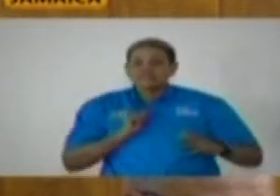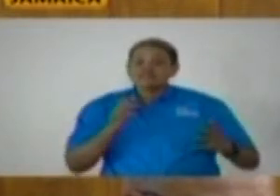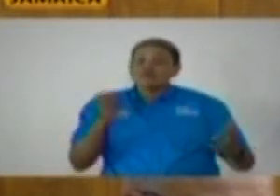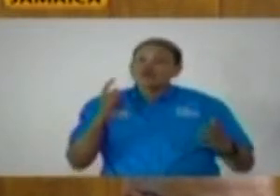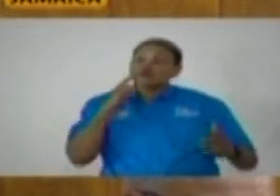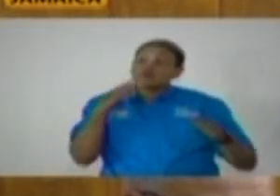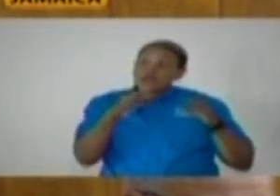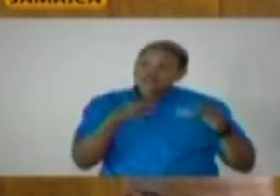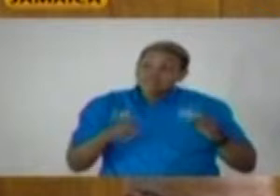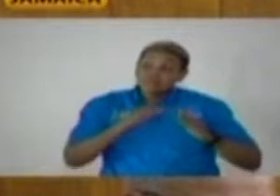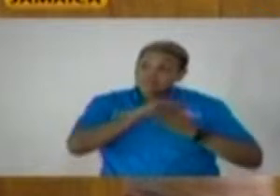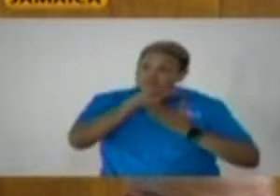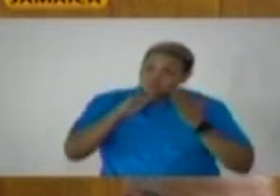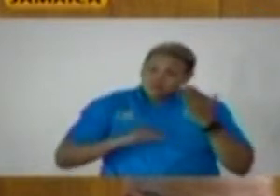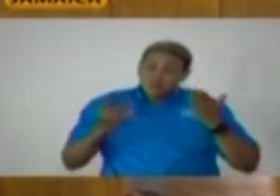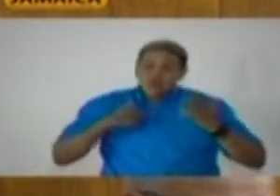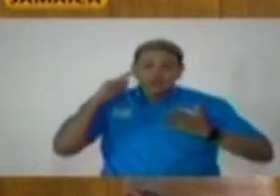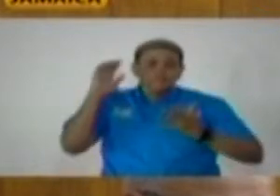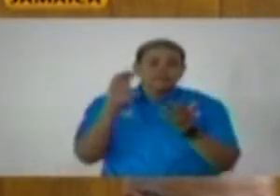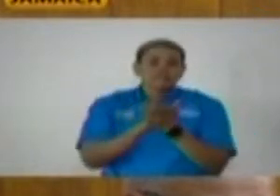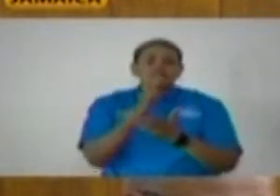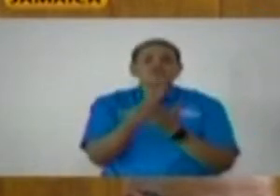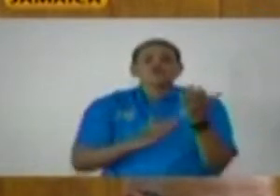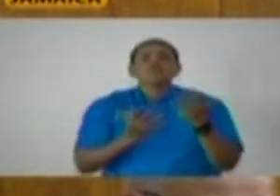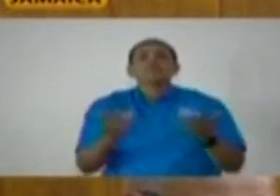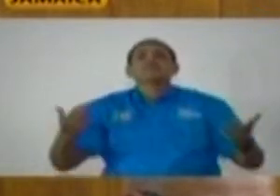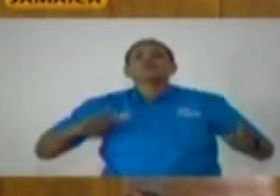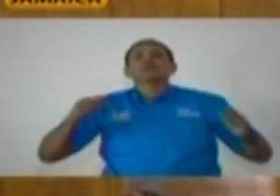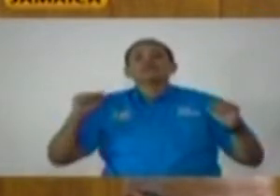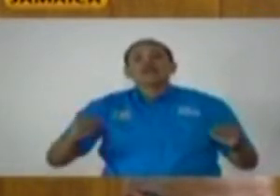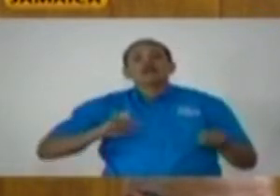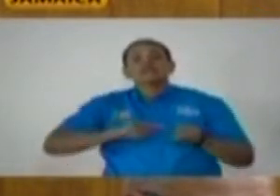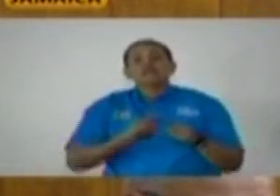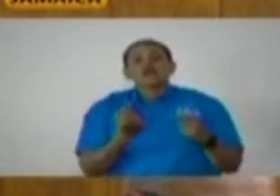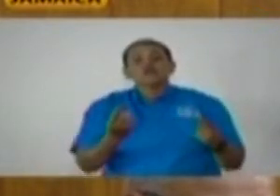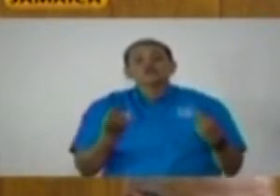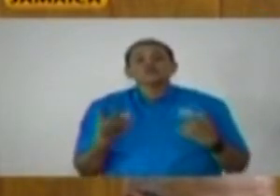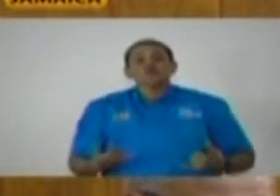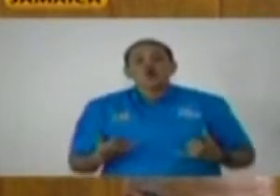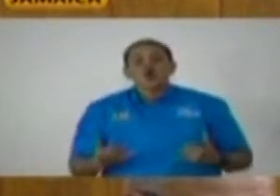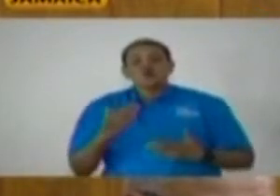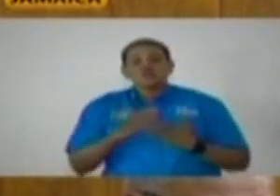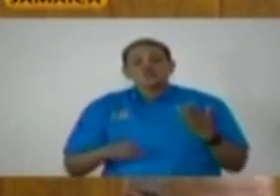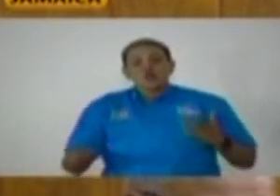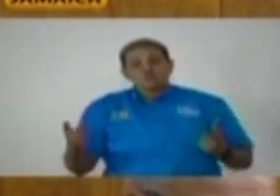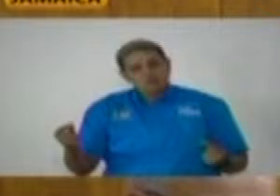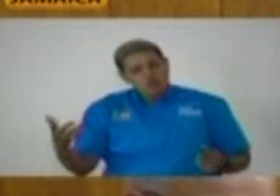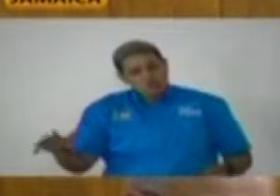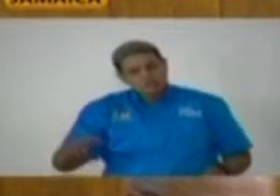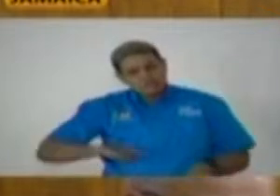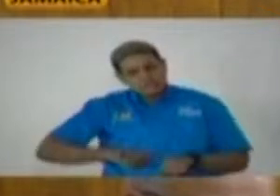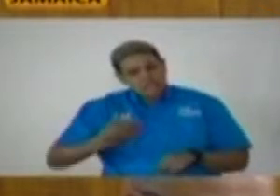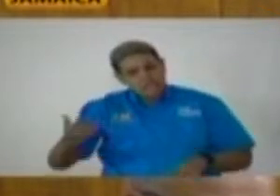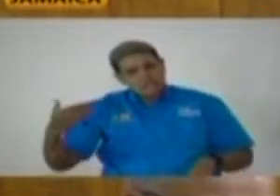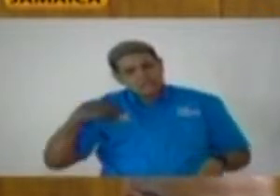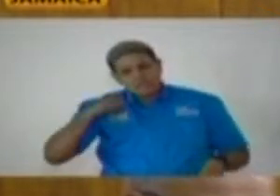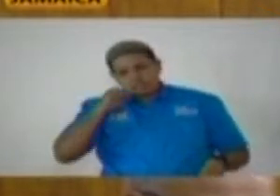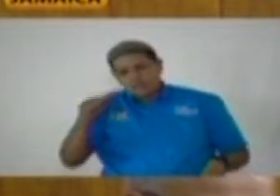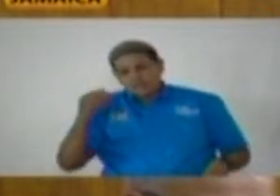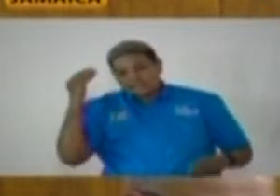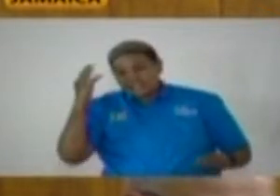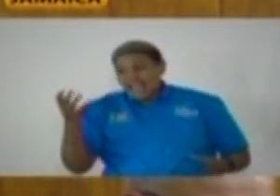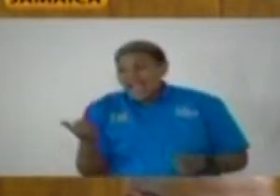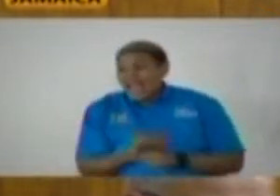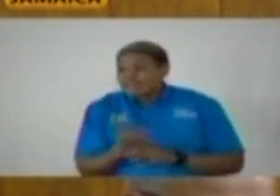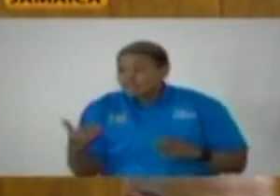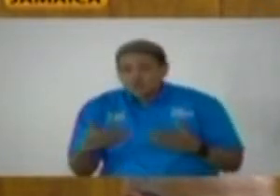to outline what I believe are some things that we can start to do. And some of them are being done. So I'm not going to say that everything